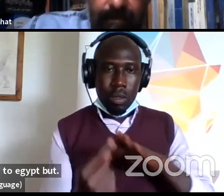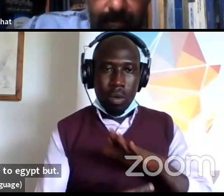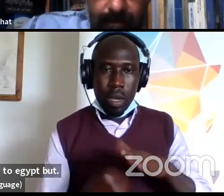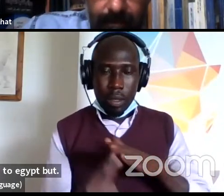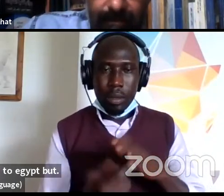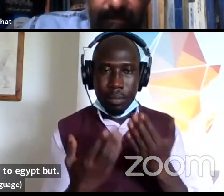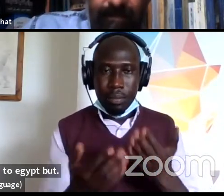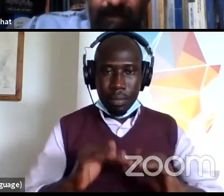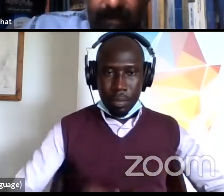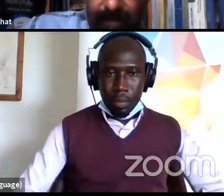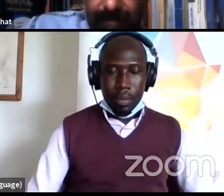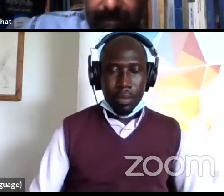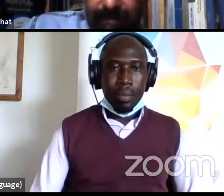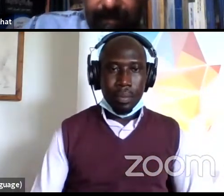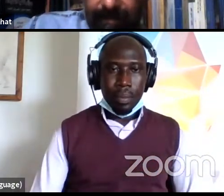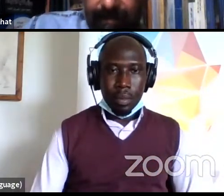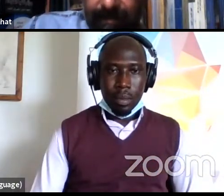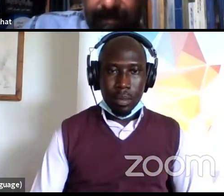freedoms.